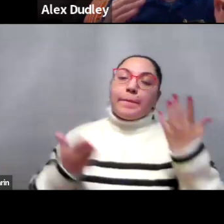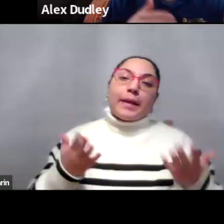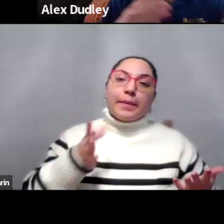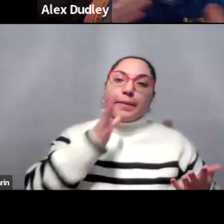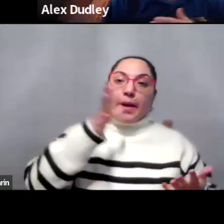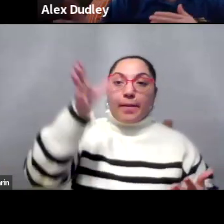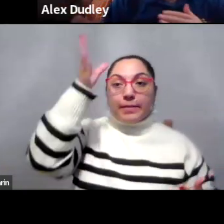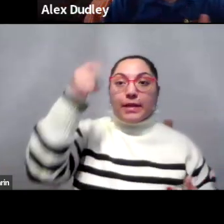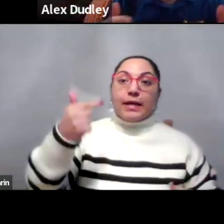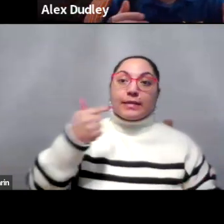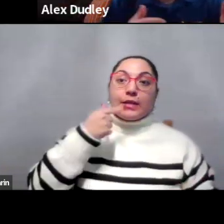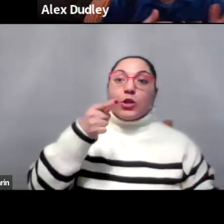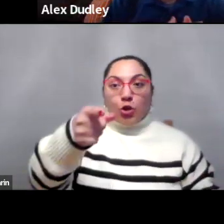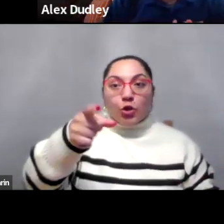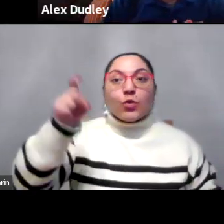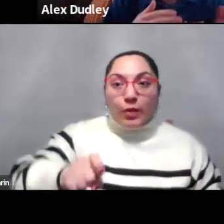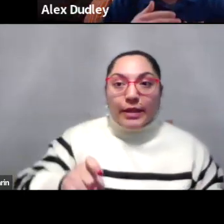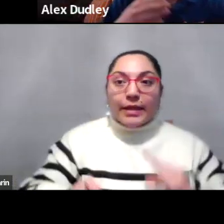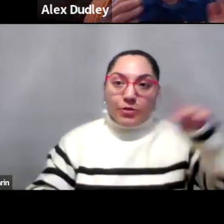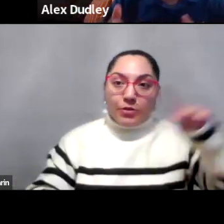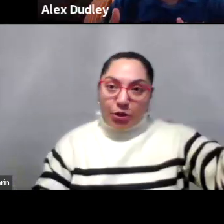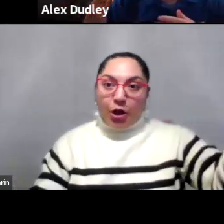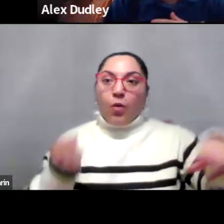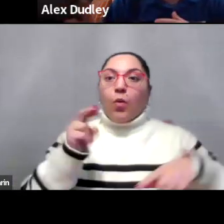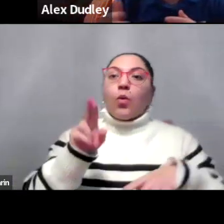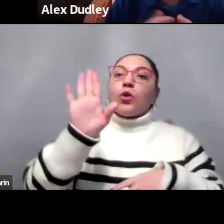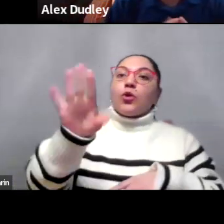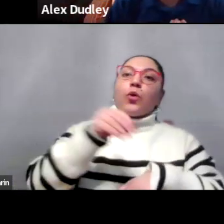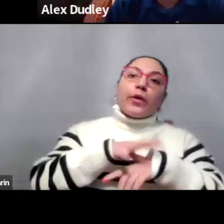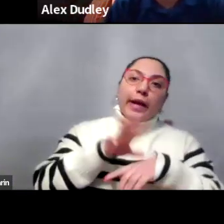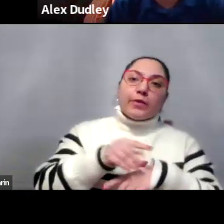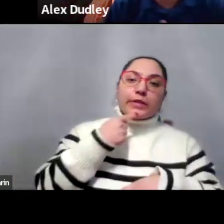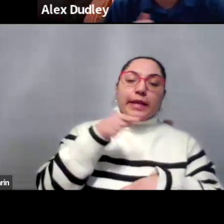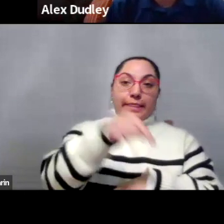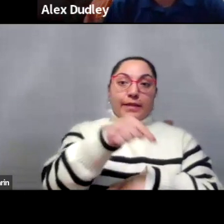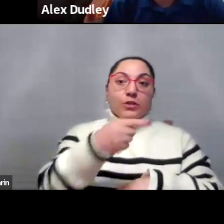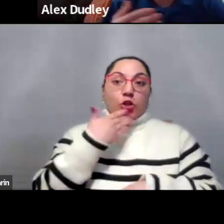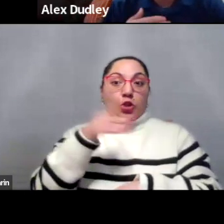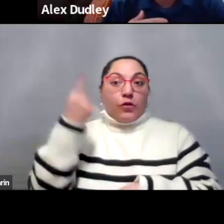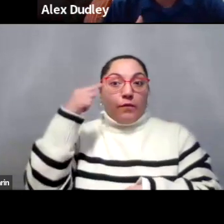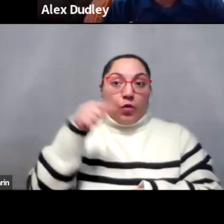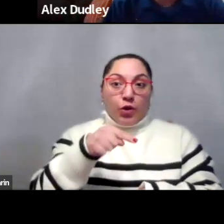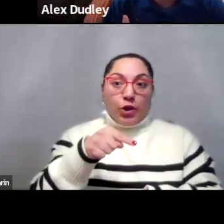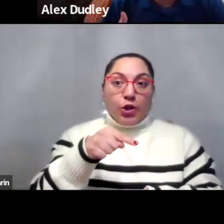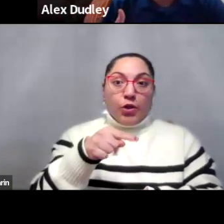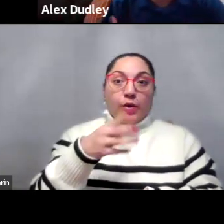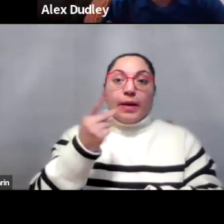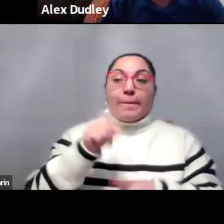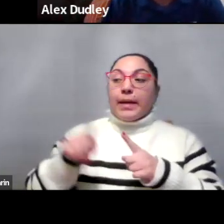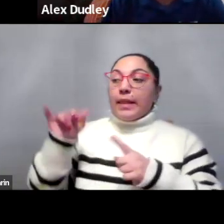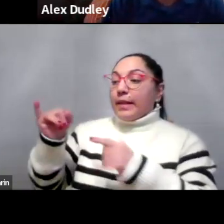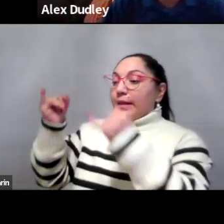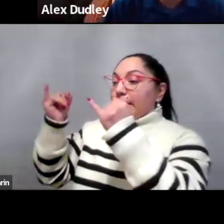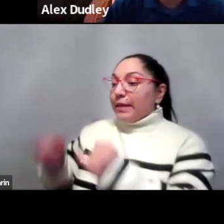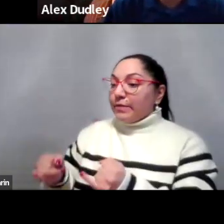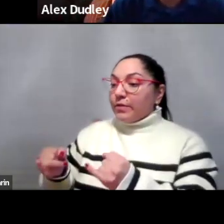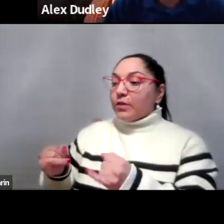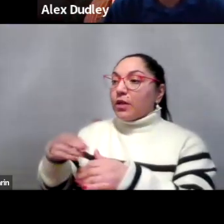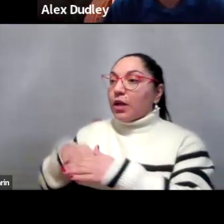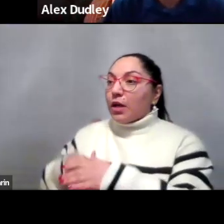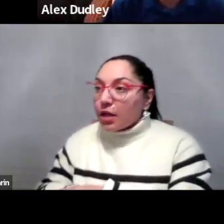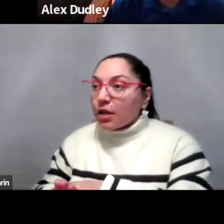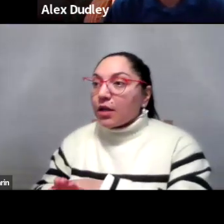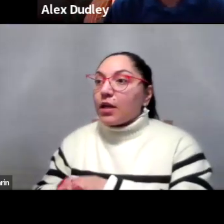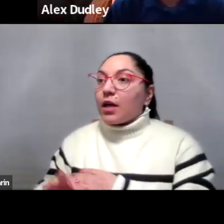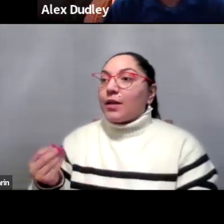dad said, hey, you need to go do this. Or maybe a counselor said, hey, this is going to be a good service for you. We get individuals all the time at 16,